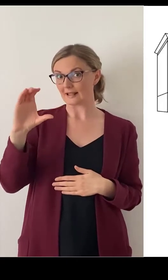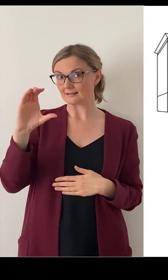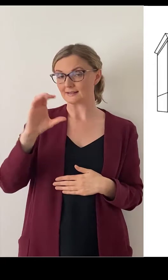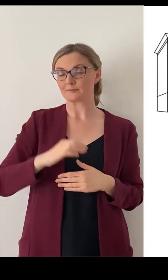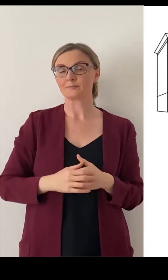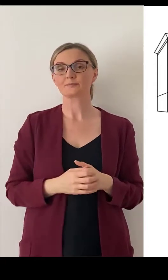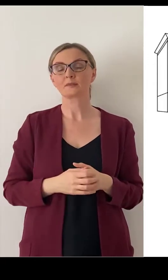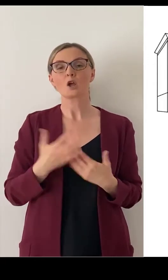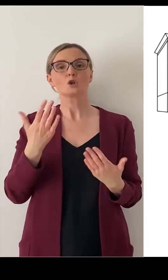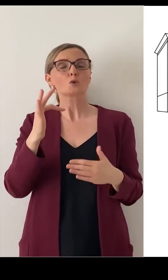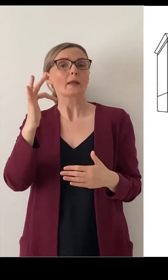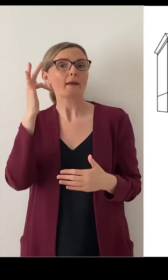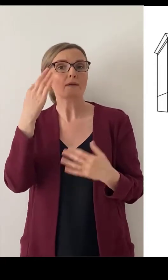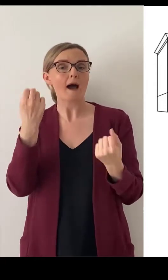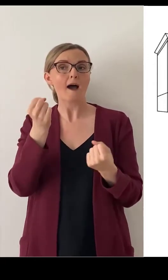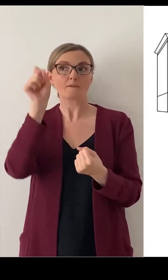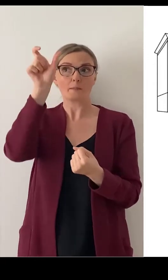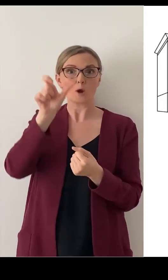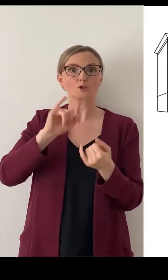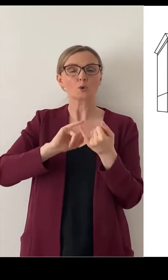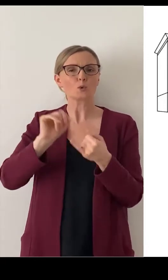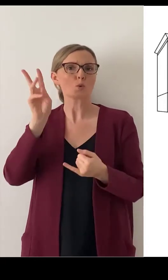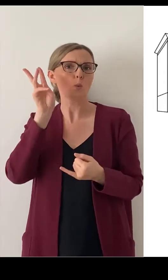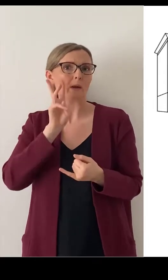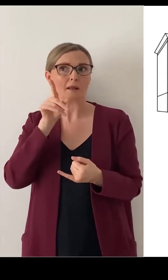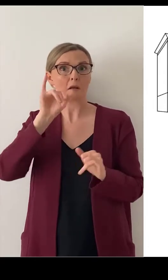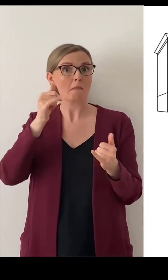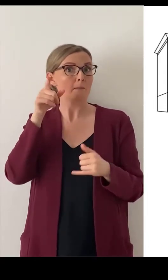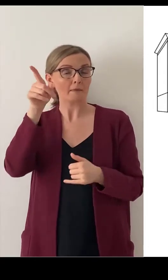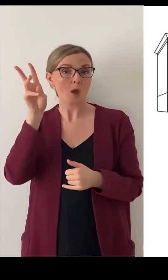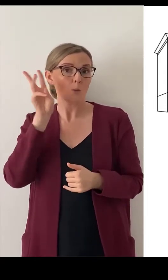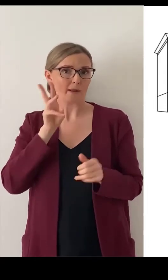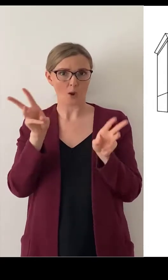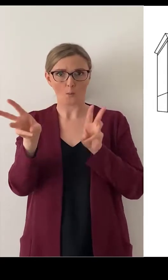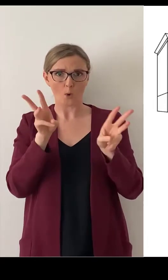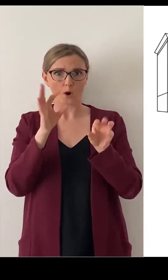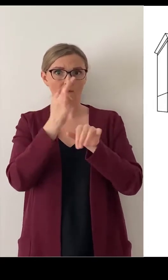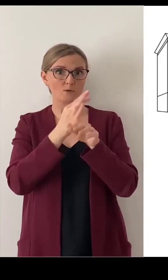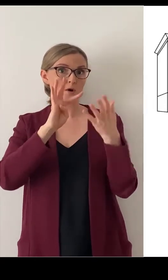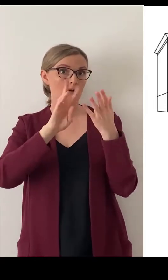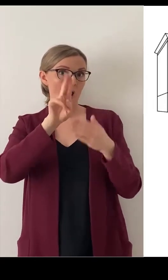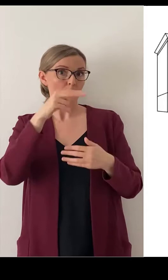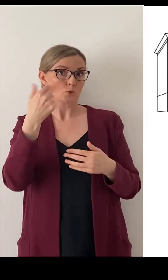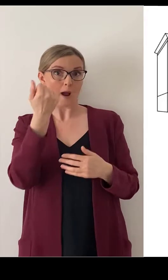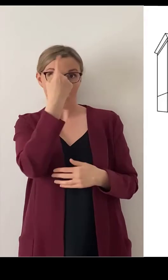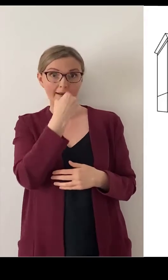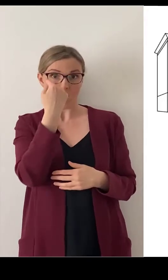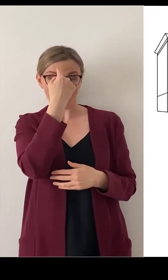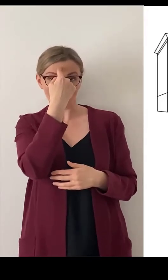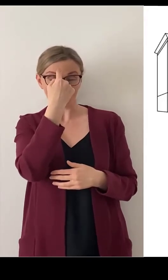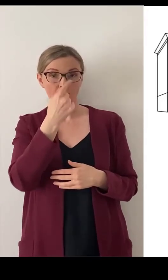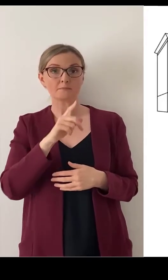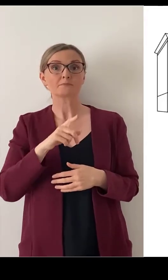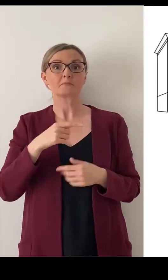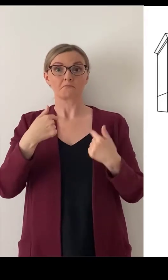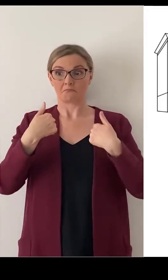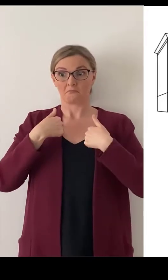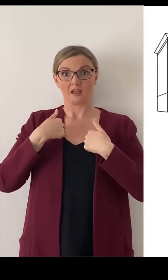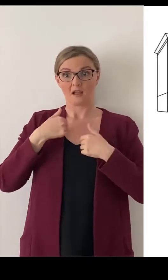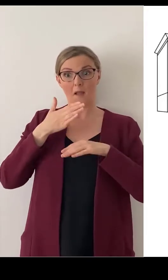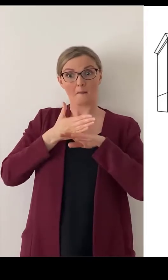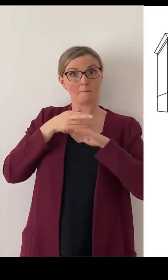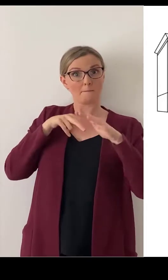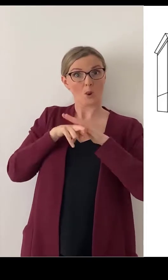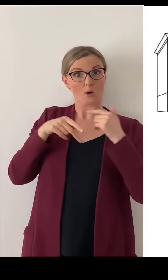if there is a guy out there who is willing to work for €9 per hour and the employer wants to